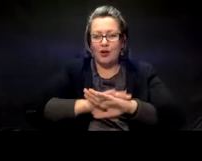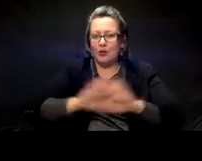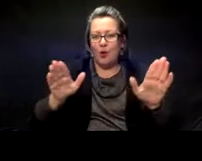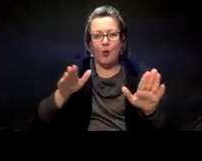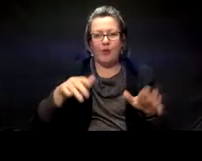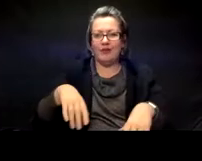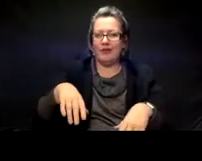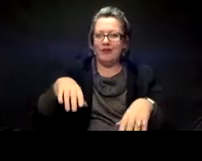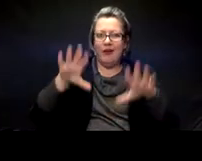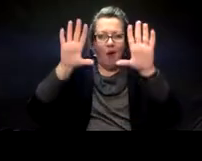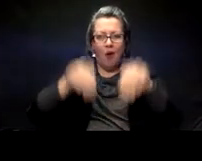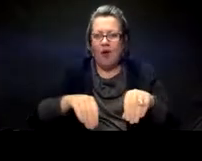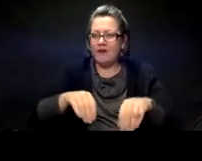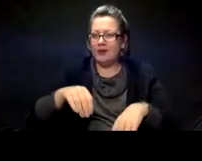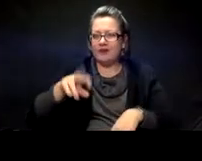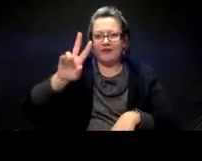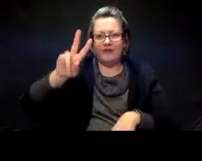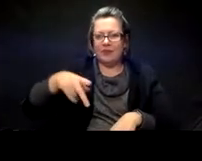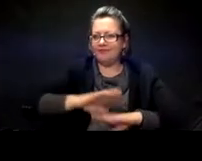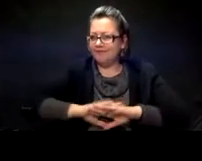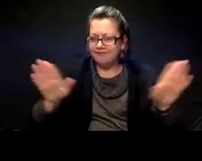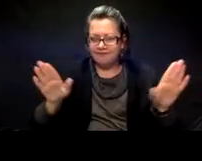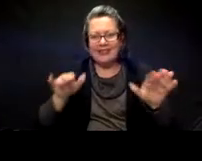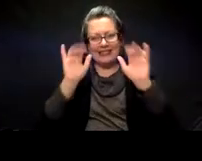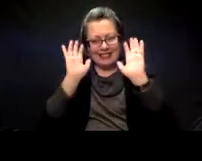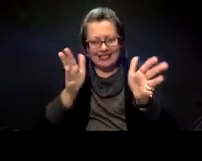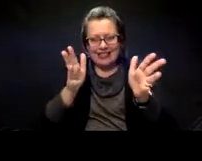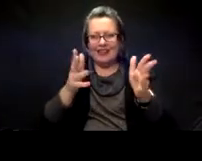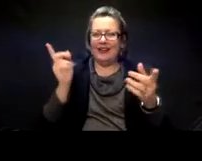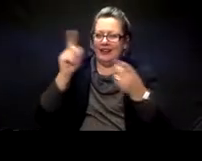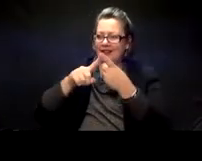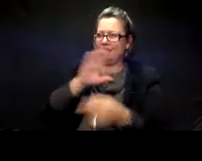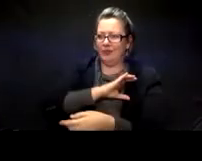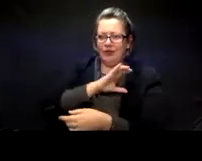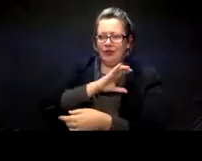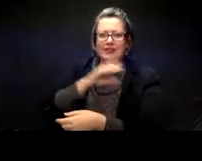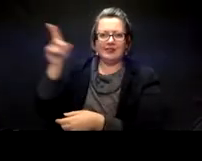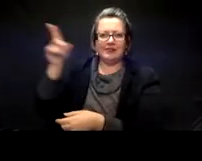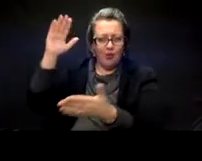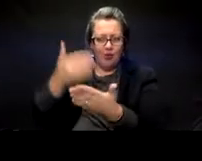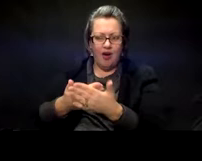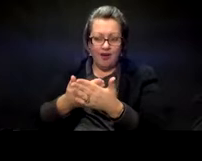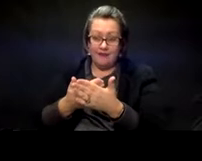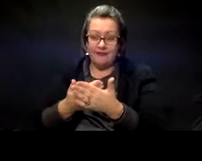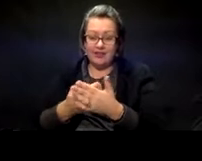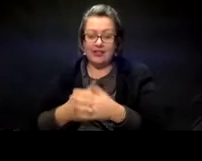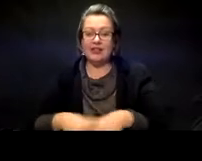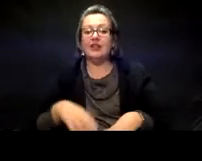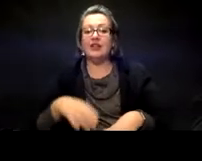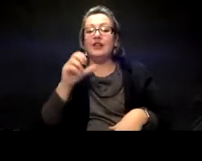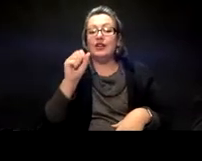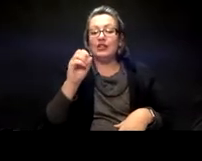the interpreter what's happening. And again, what's important is the child is instructed to leave the video